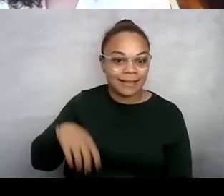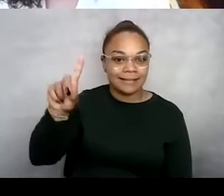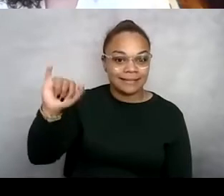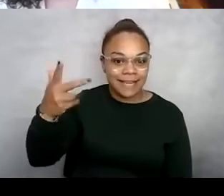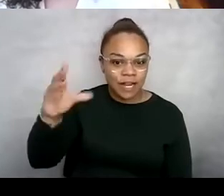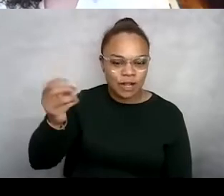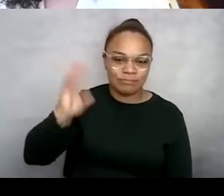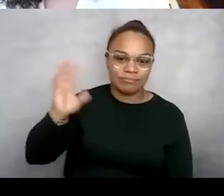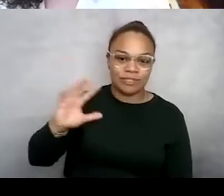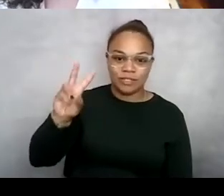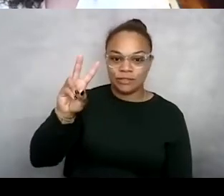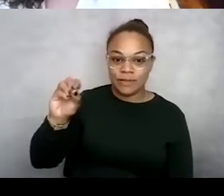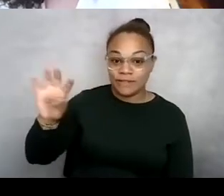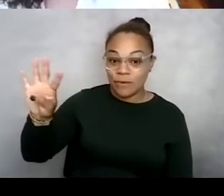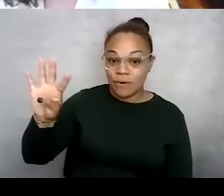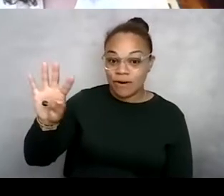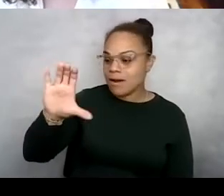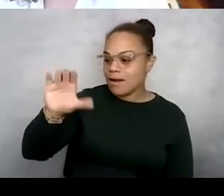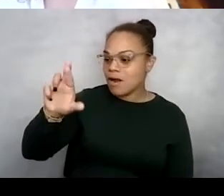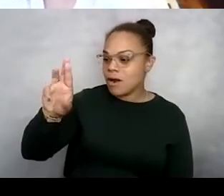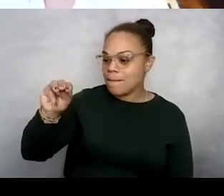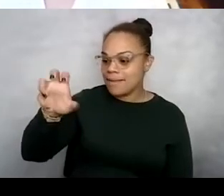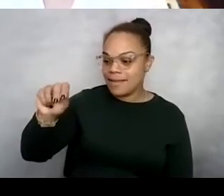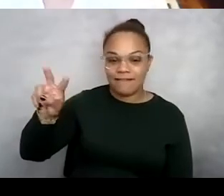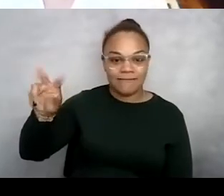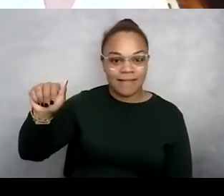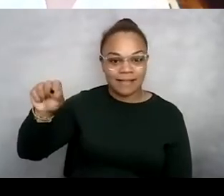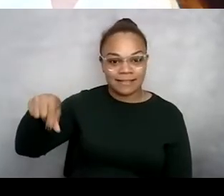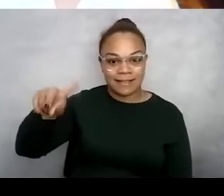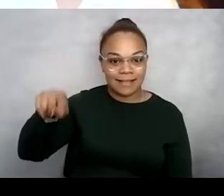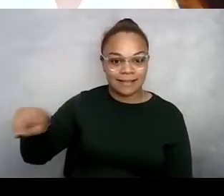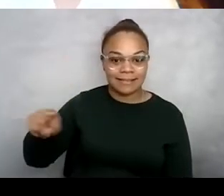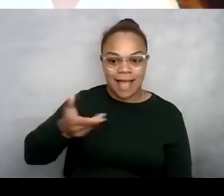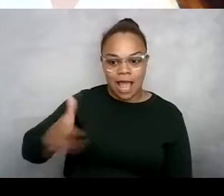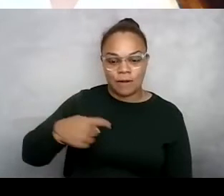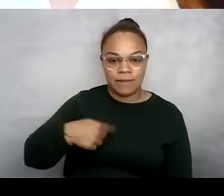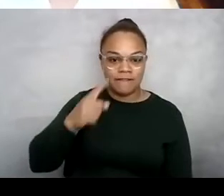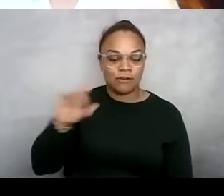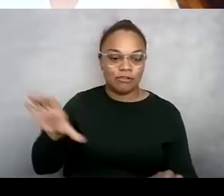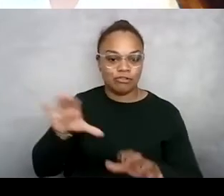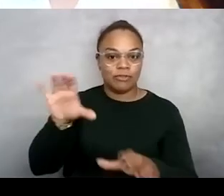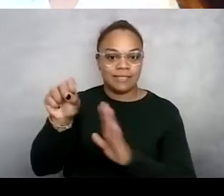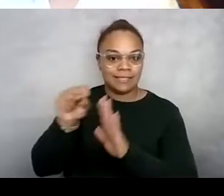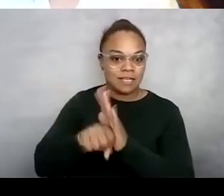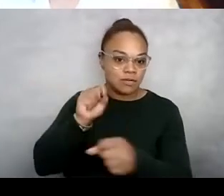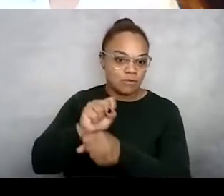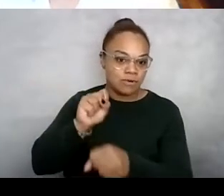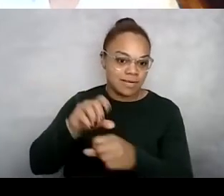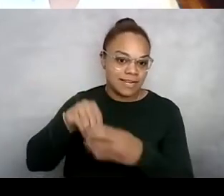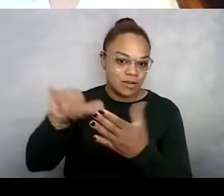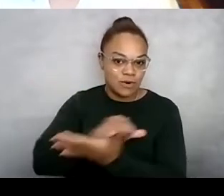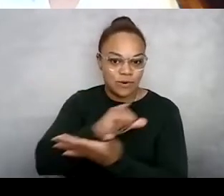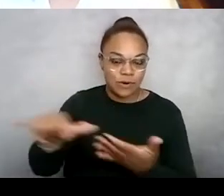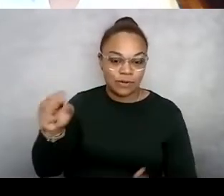2004 to do state level work in New York as part of the Empire State Pride agenda. And so my roots